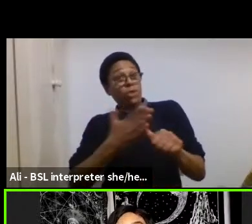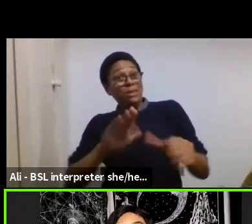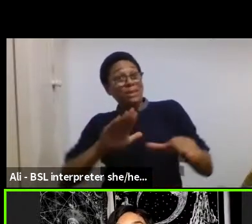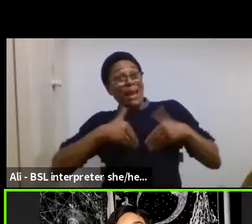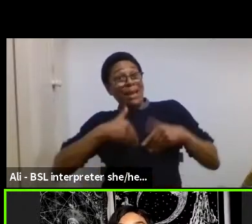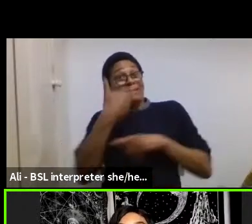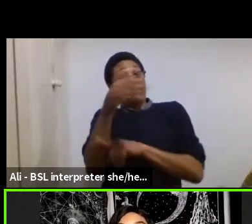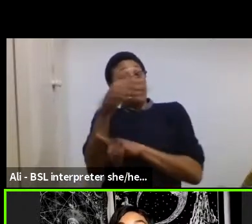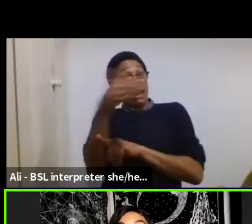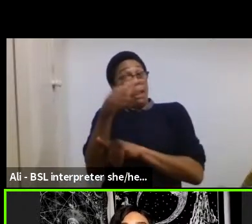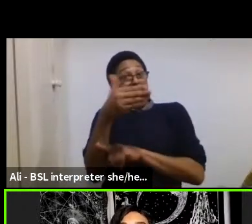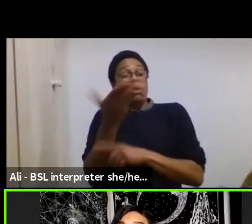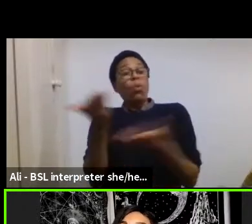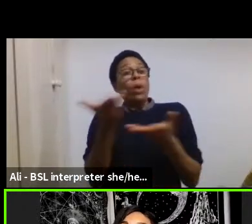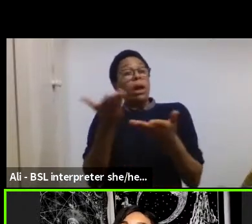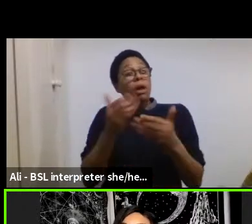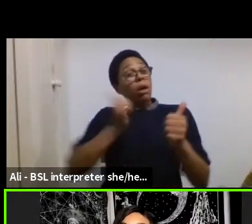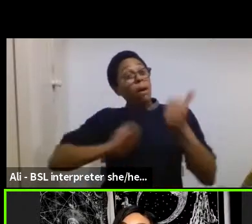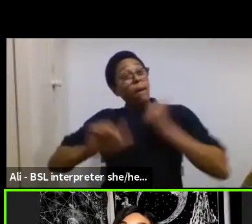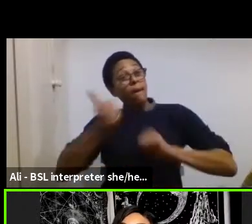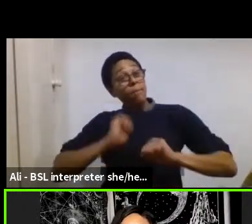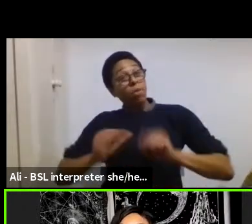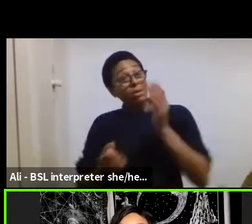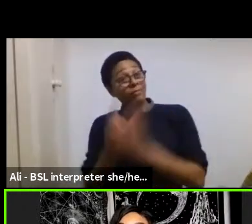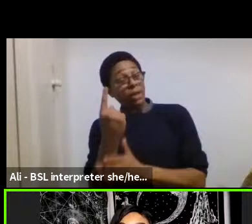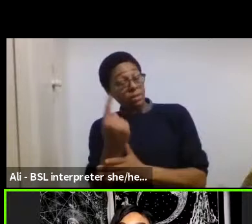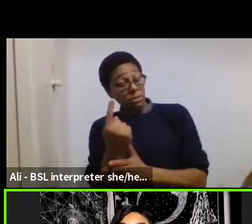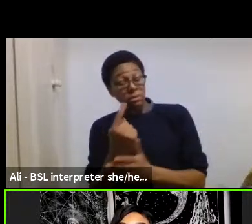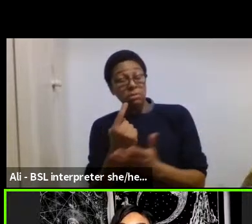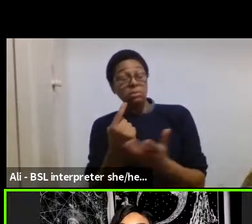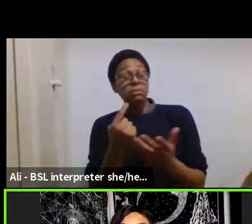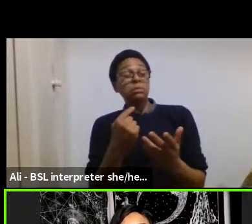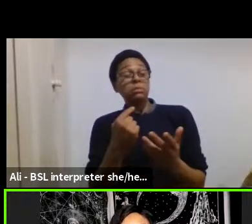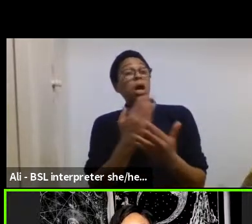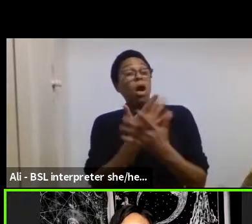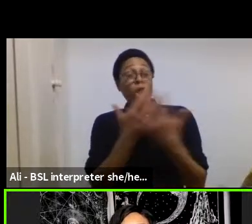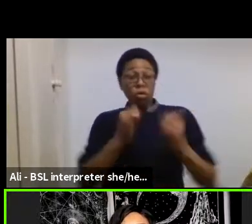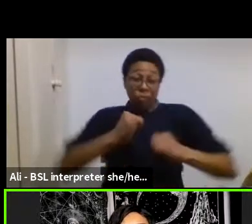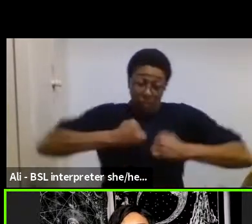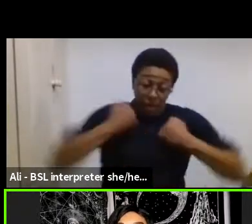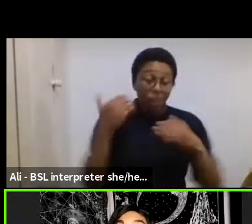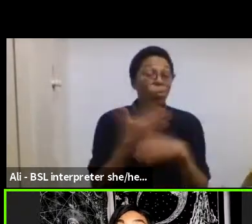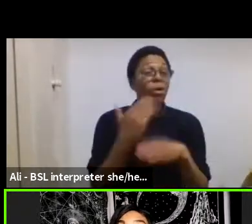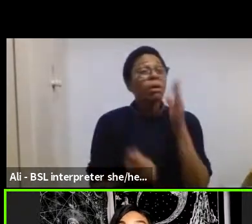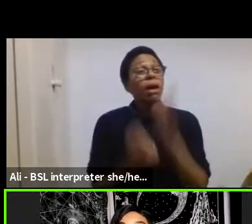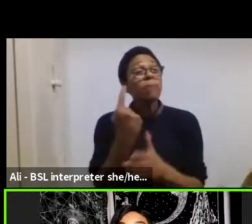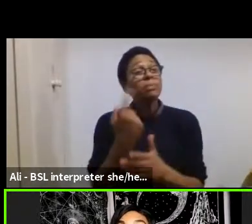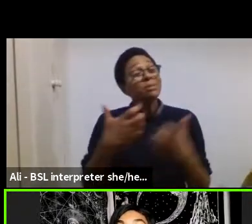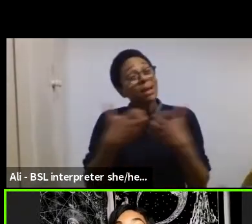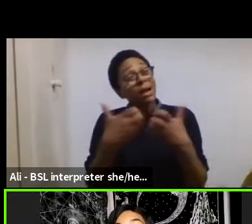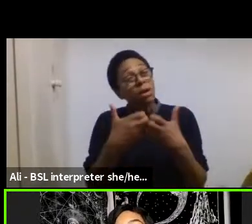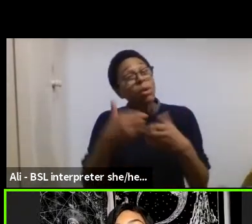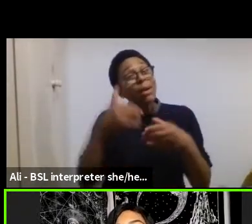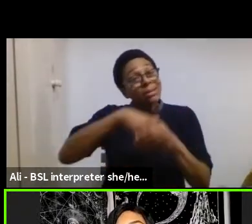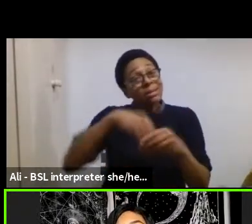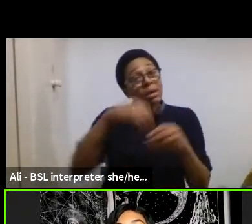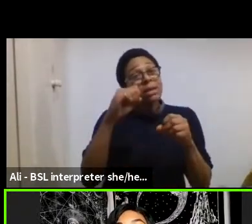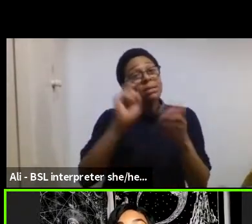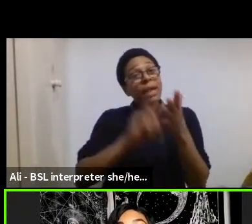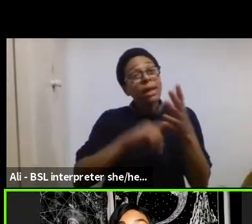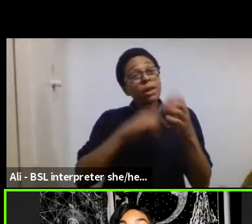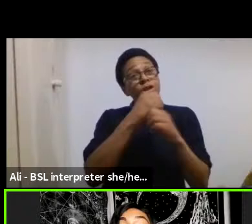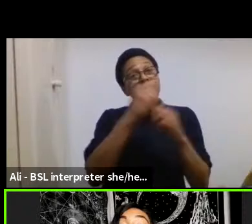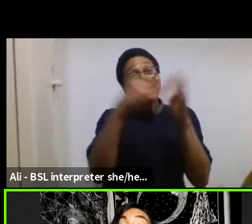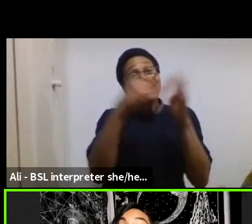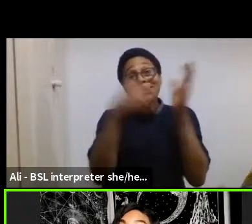ace people at a pride event. And a lot of my work takes place within the LGBTQ plus community. But I've noticed the more activism I do,